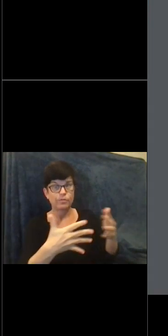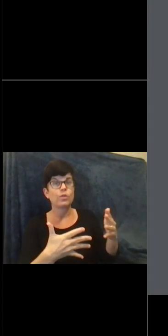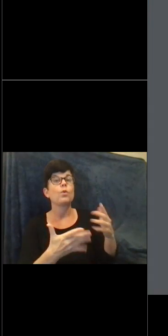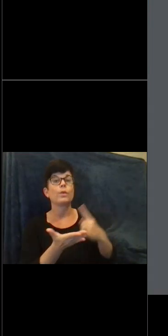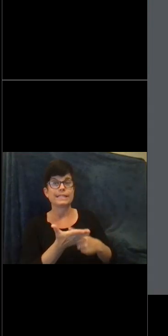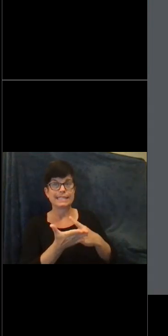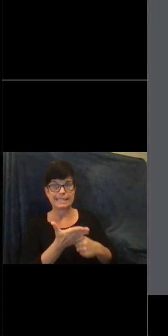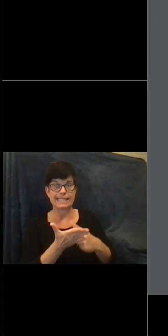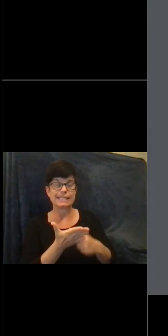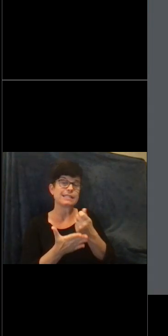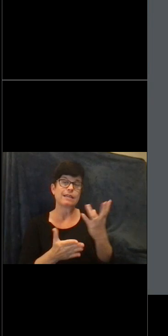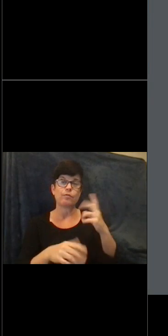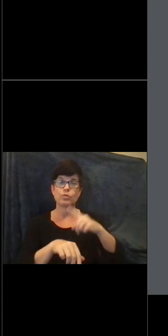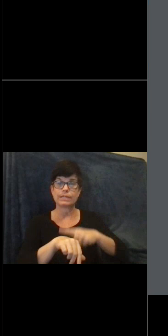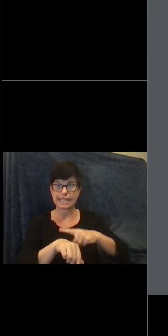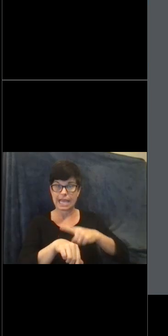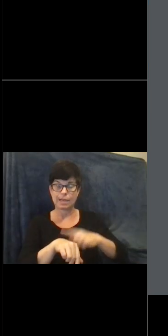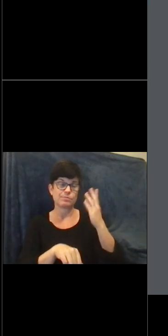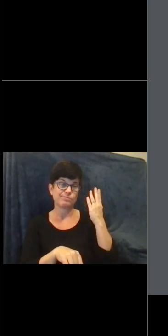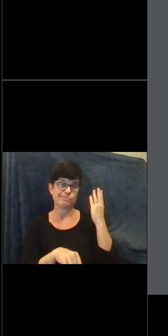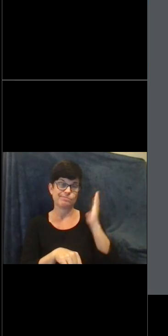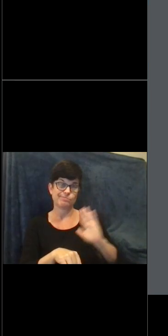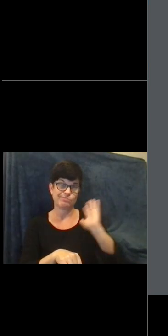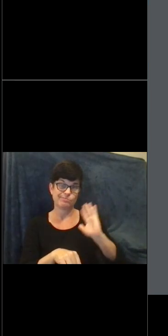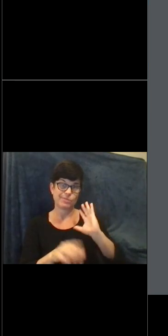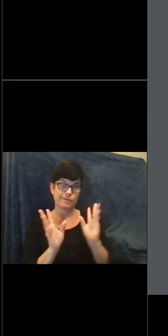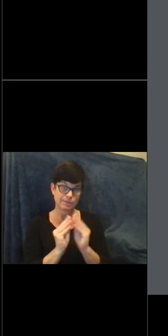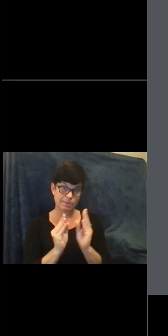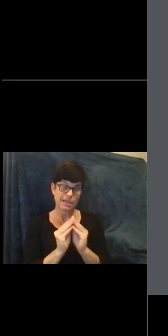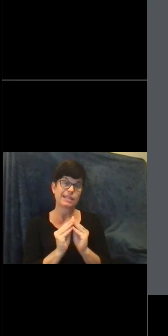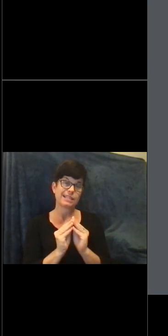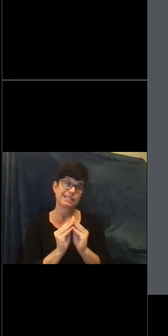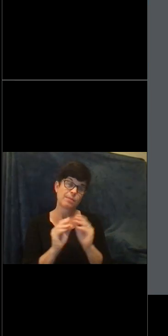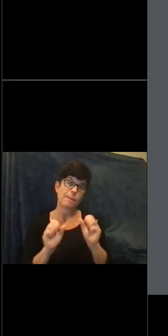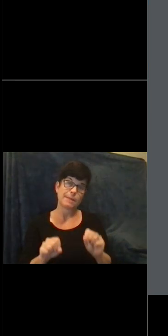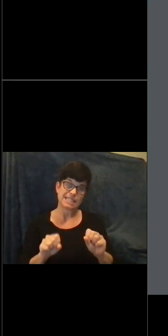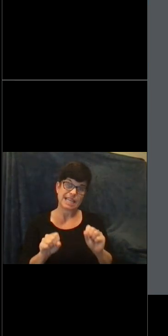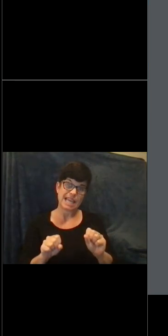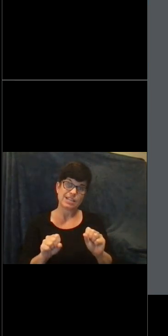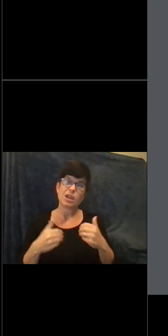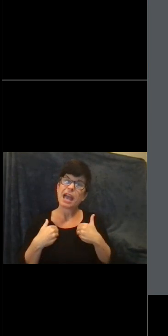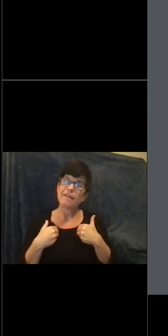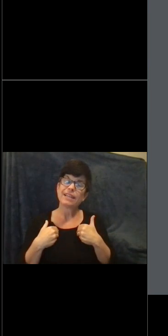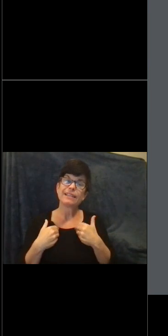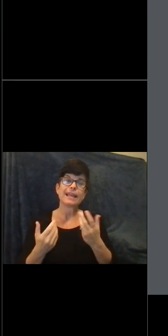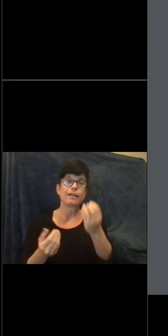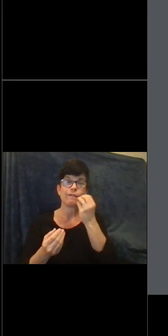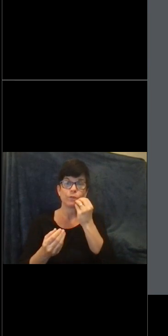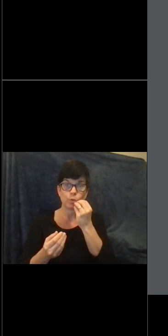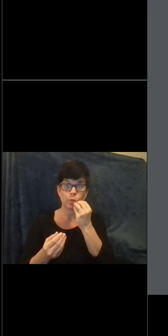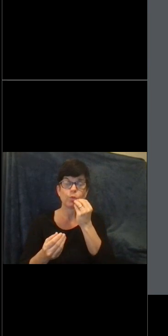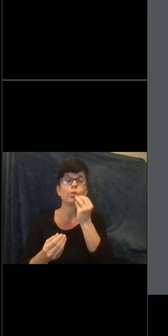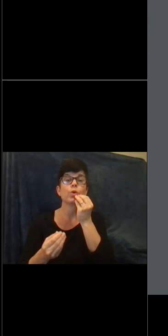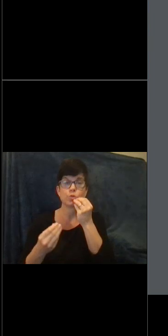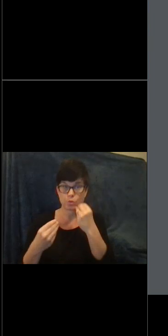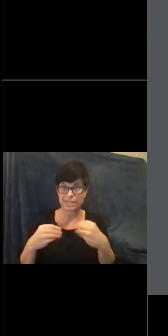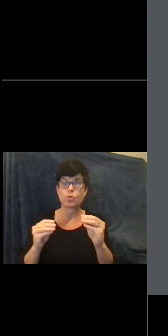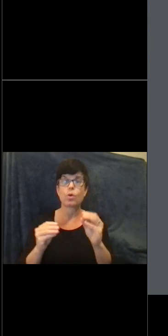about several times in previous meetings about the potential for having a grocery store on the east side